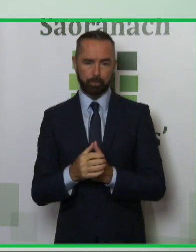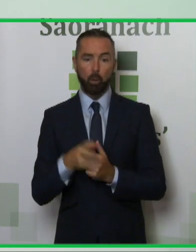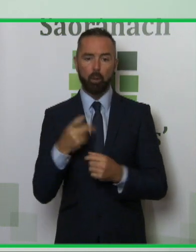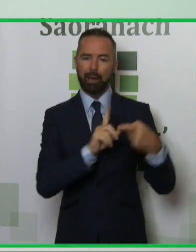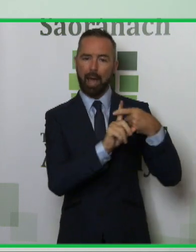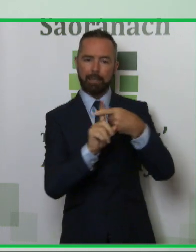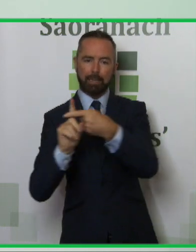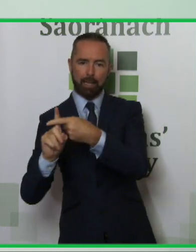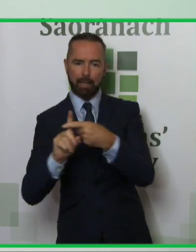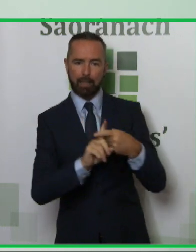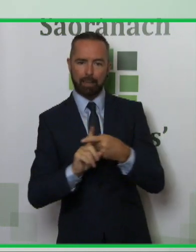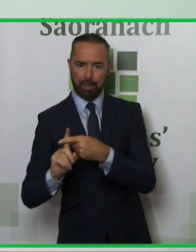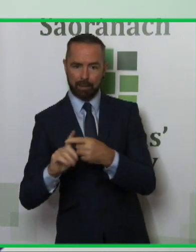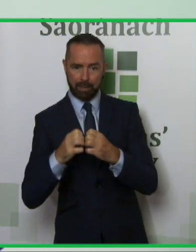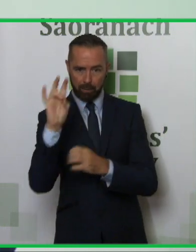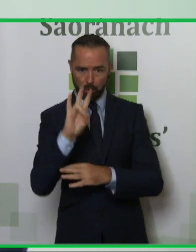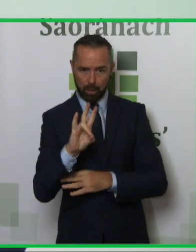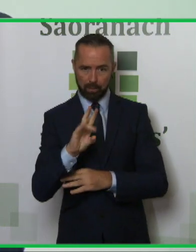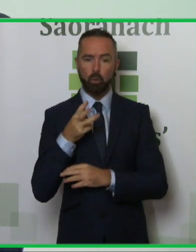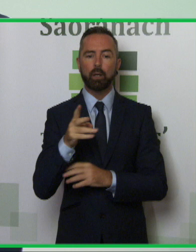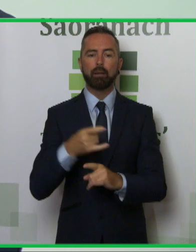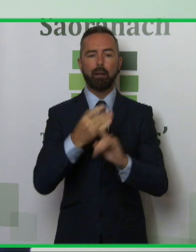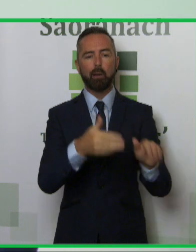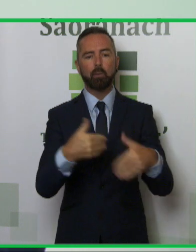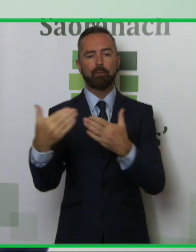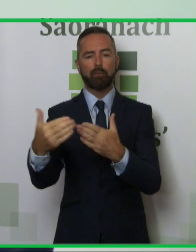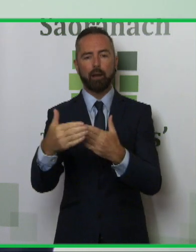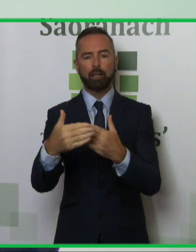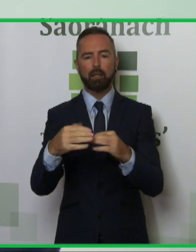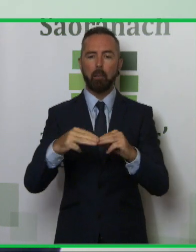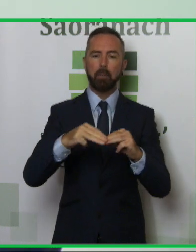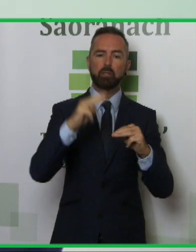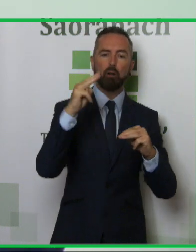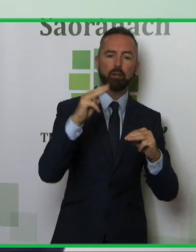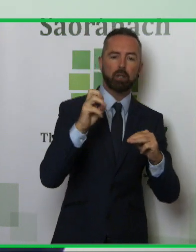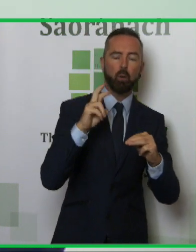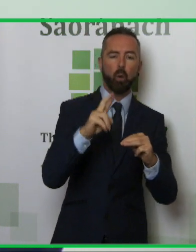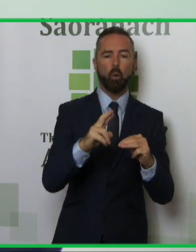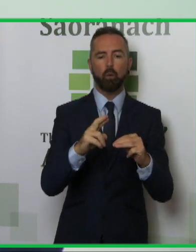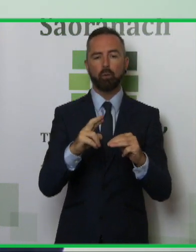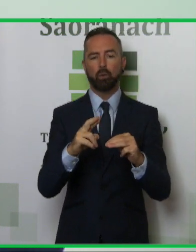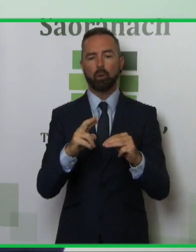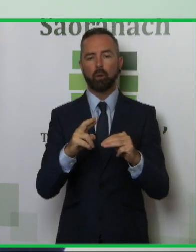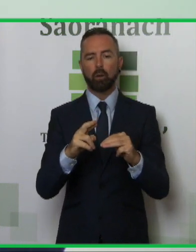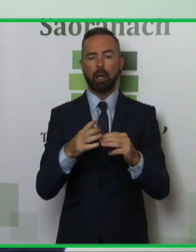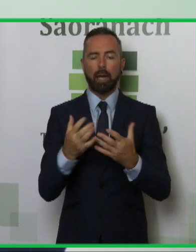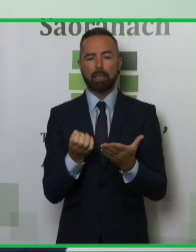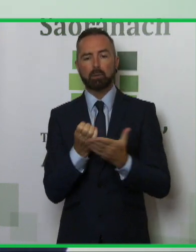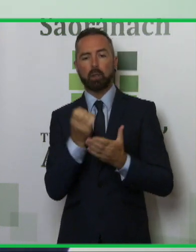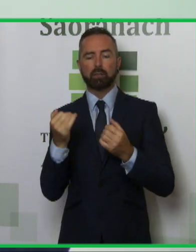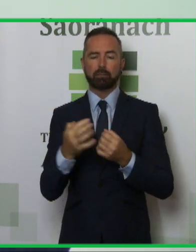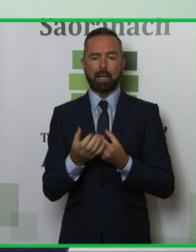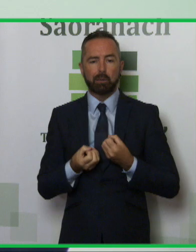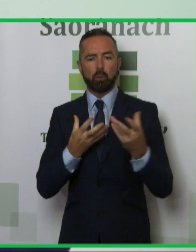the results for each question, and that will provide an overall majority or an expression of preference for